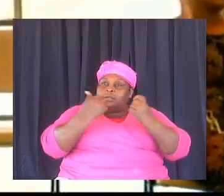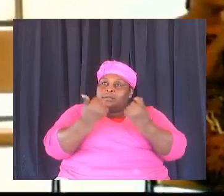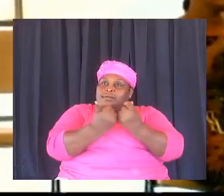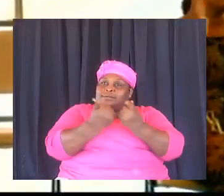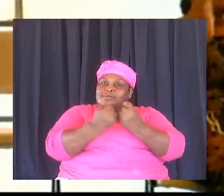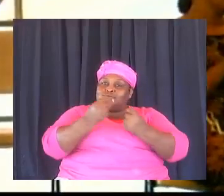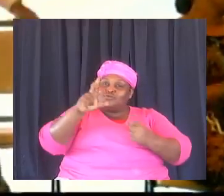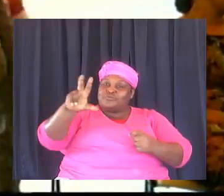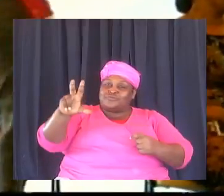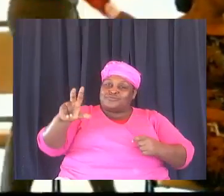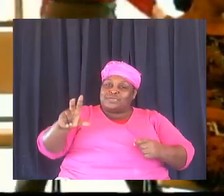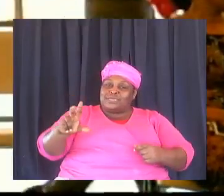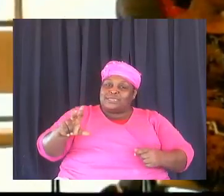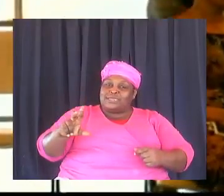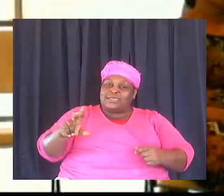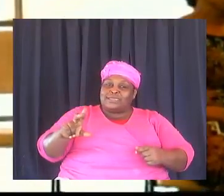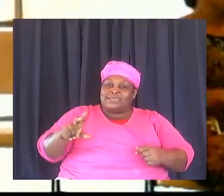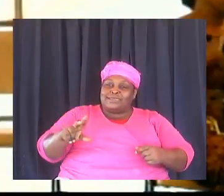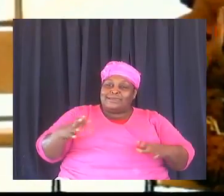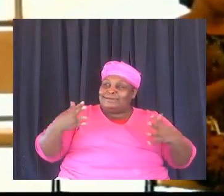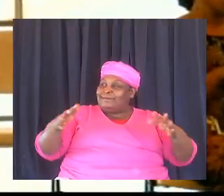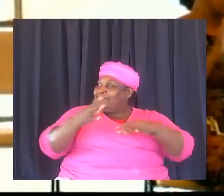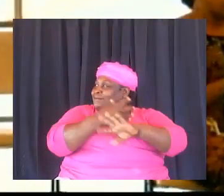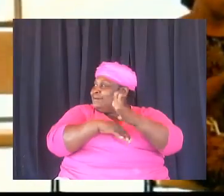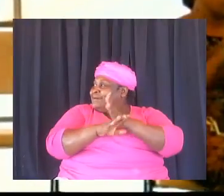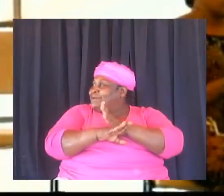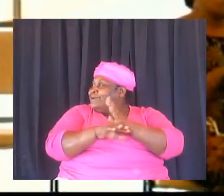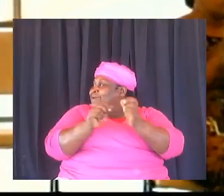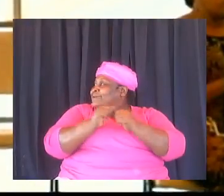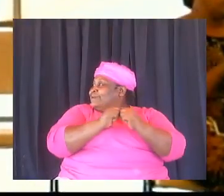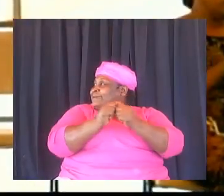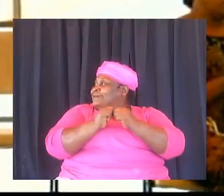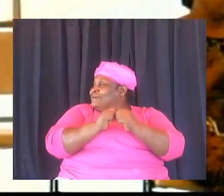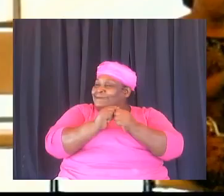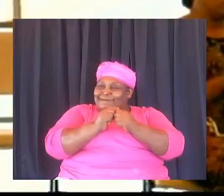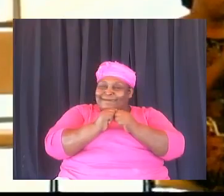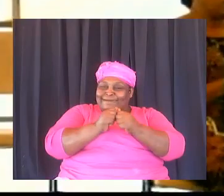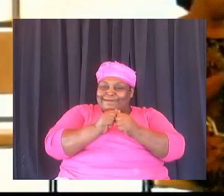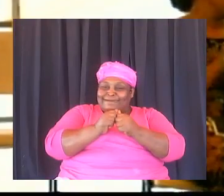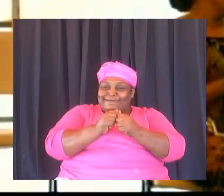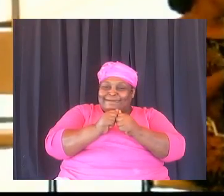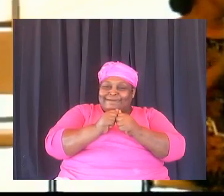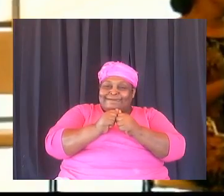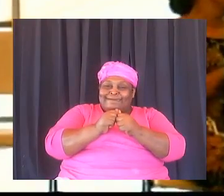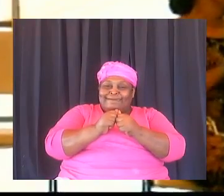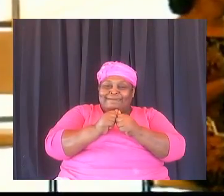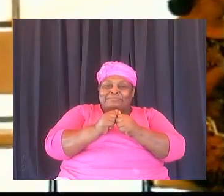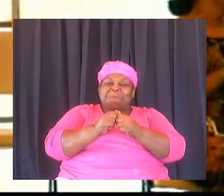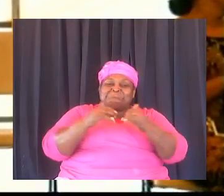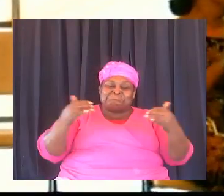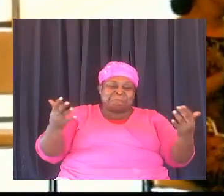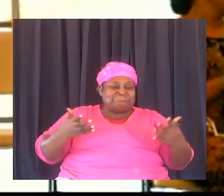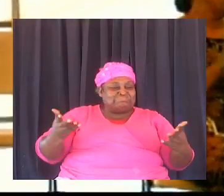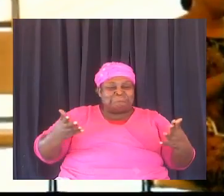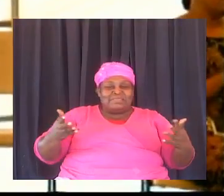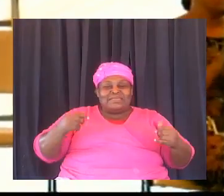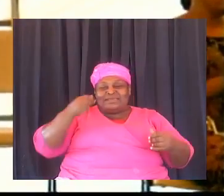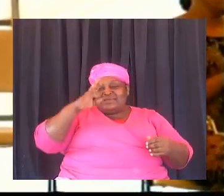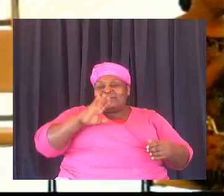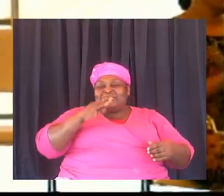praise the Lord? Put your hands together and give him a clap offering of praise. What a good God. What a great